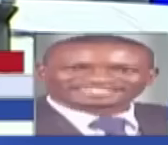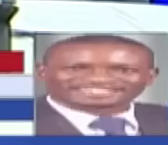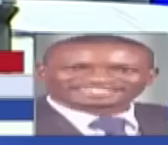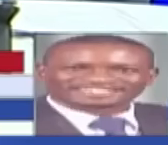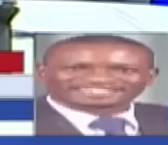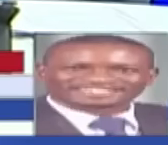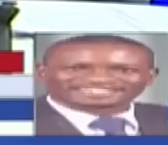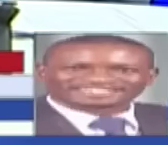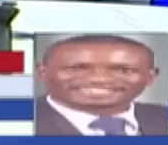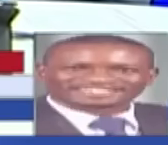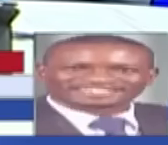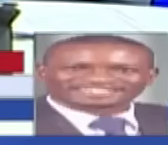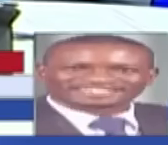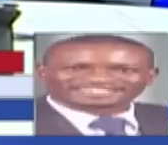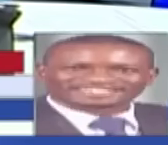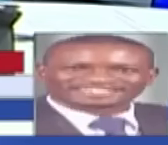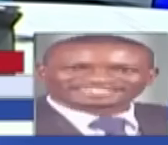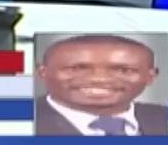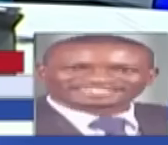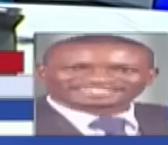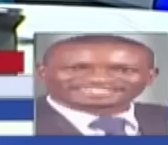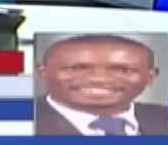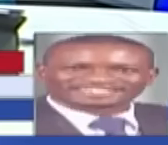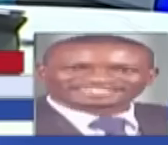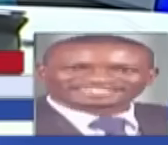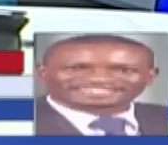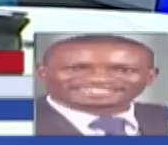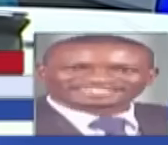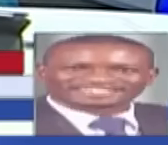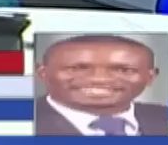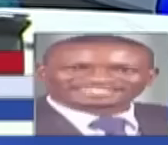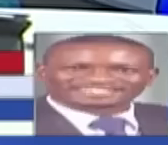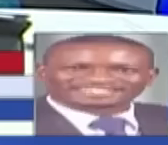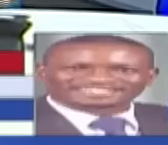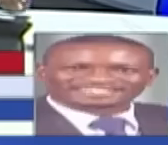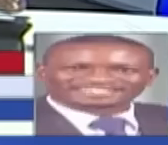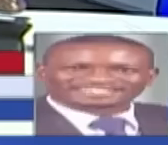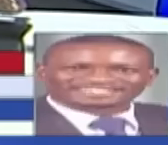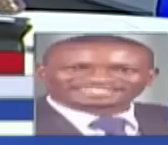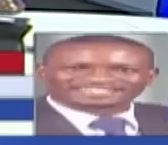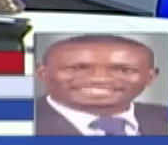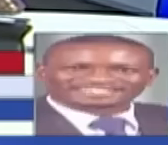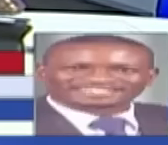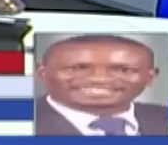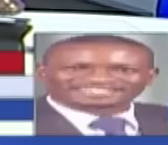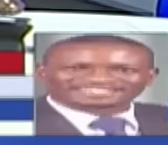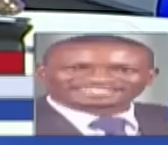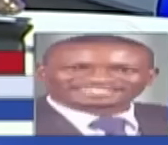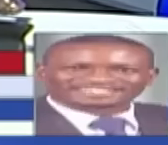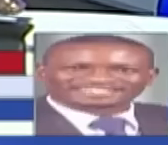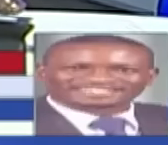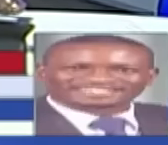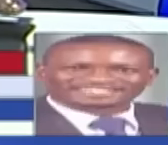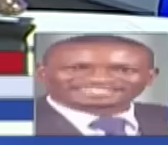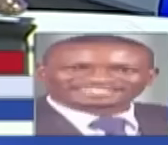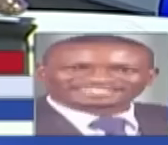very same language that Jubilee leaders use against this legitimate protest. Because why would a learned friend like Ababu